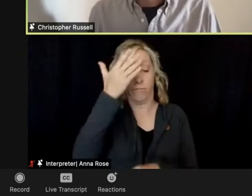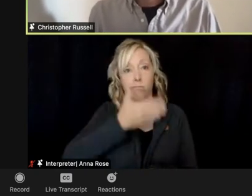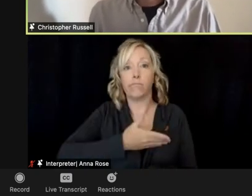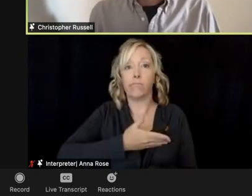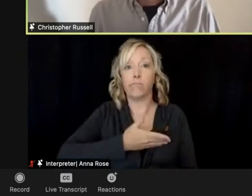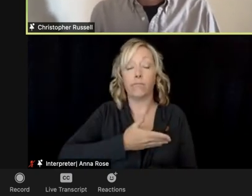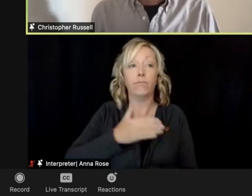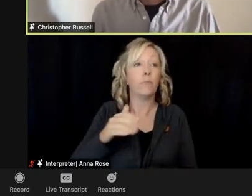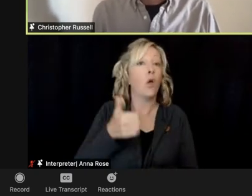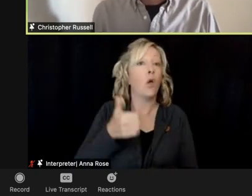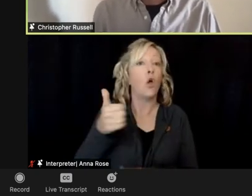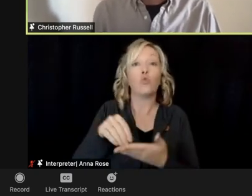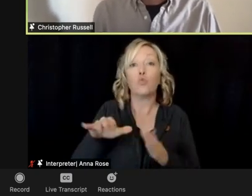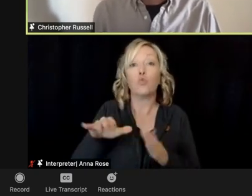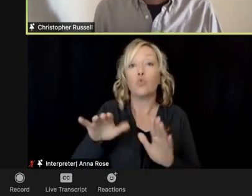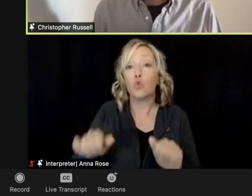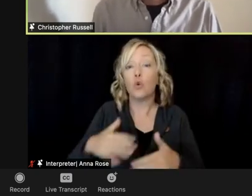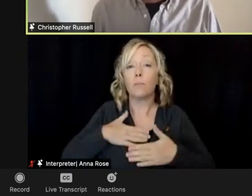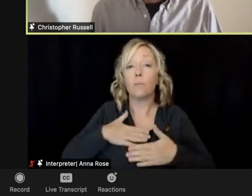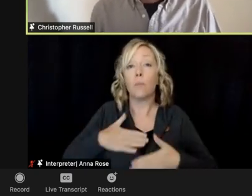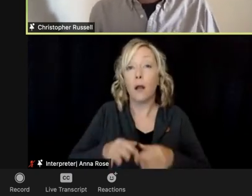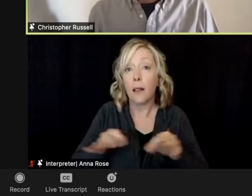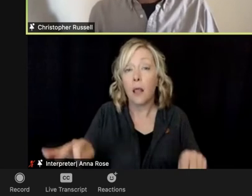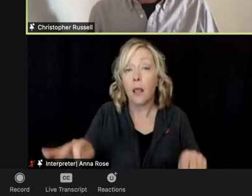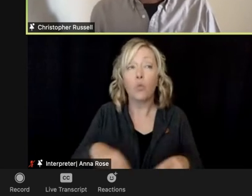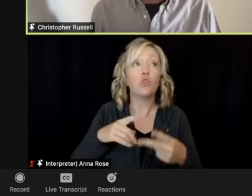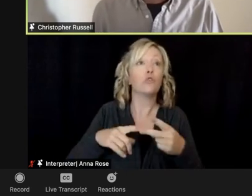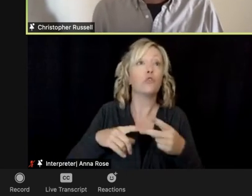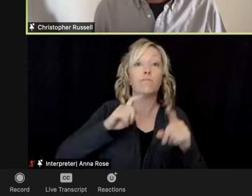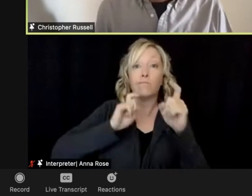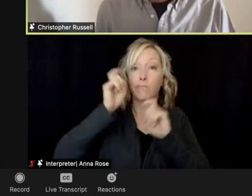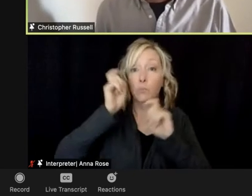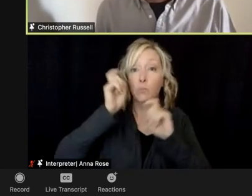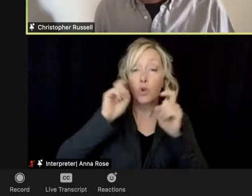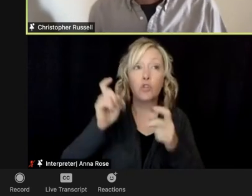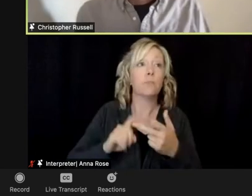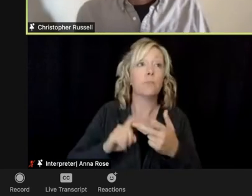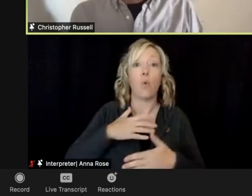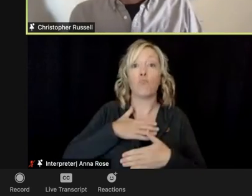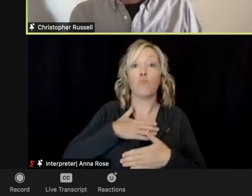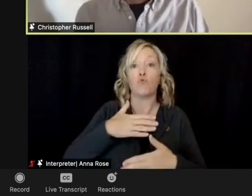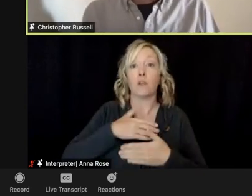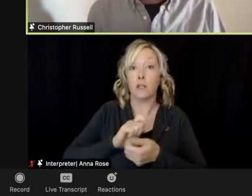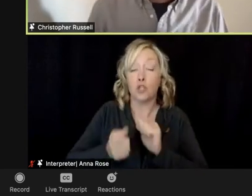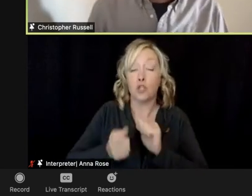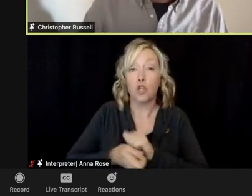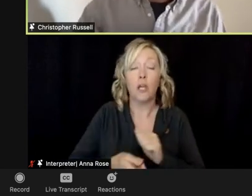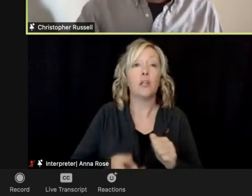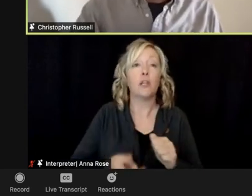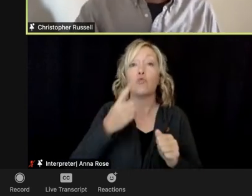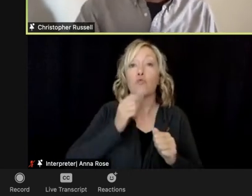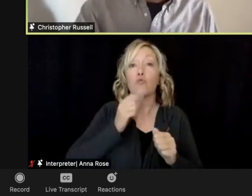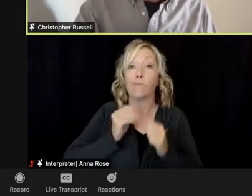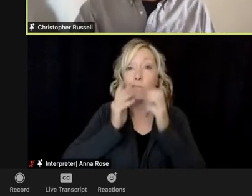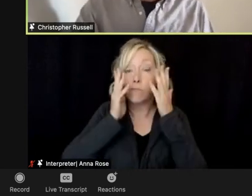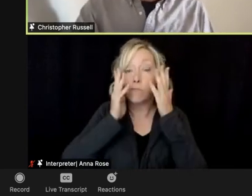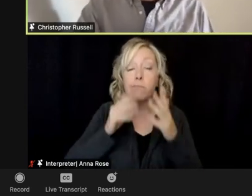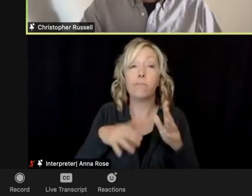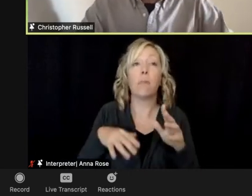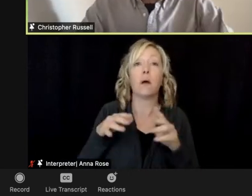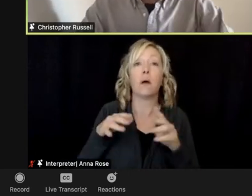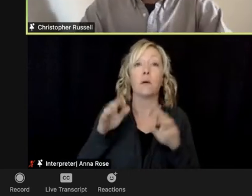another student. It might be visual. It could be another pre-intentional behavior. And again,